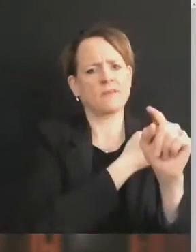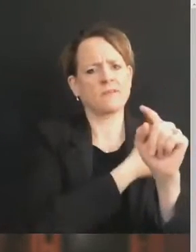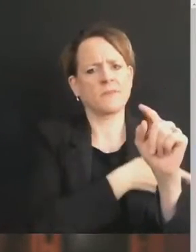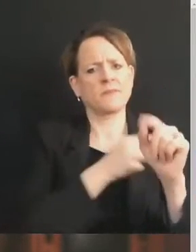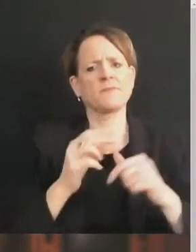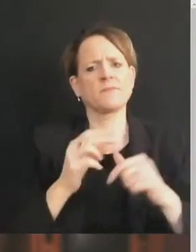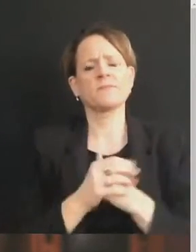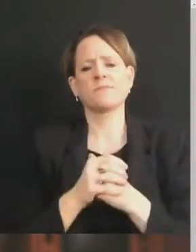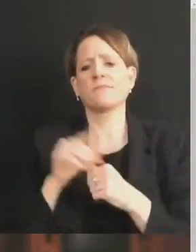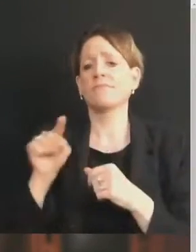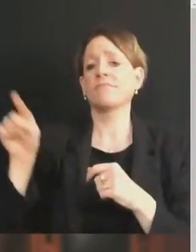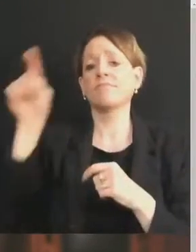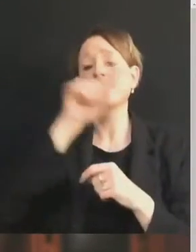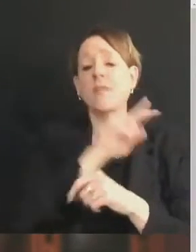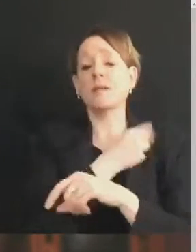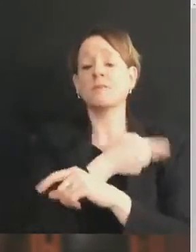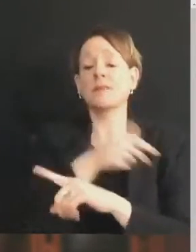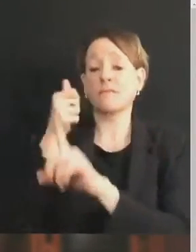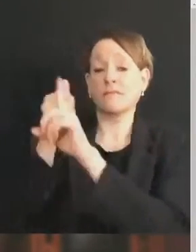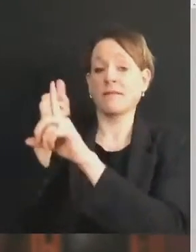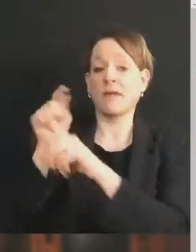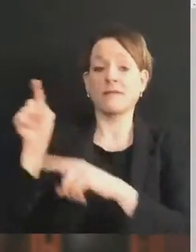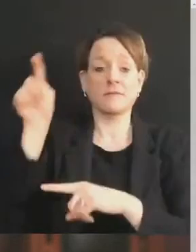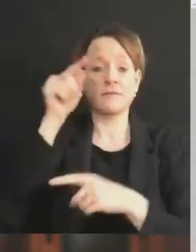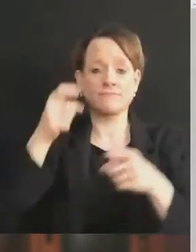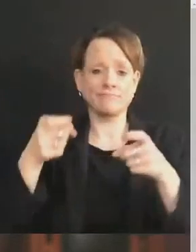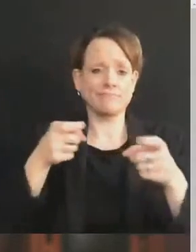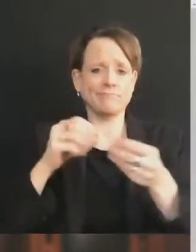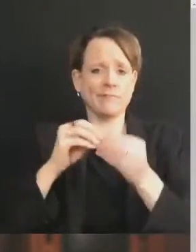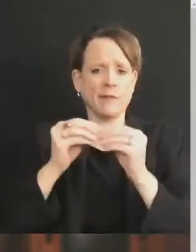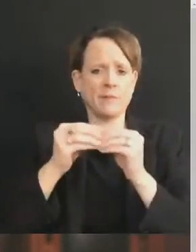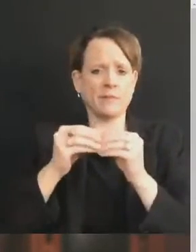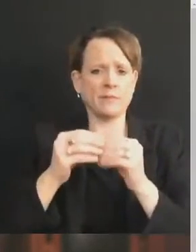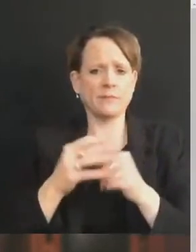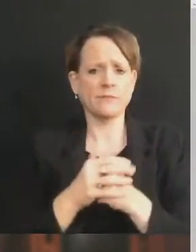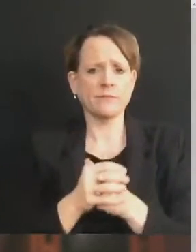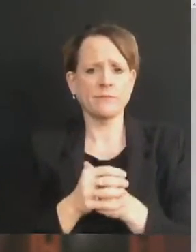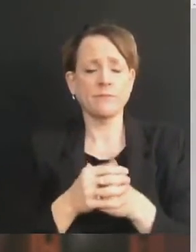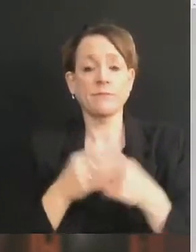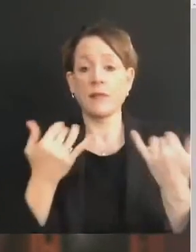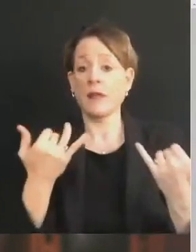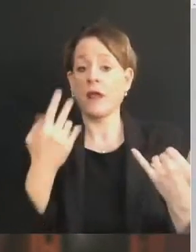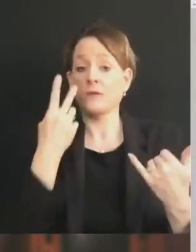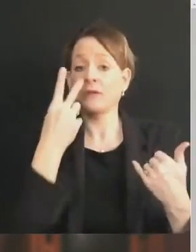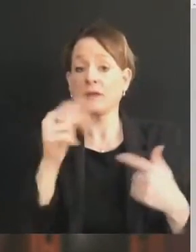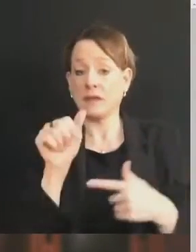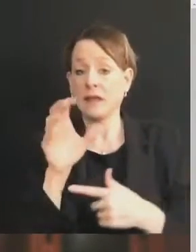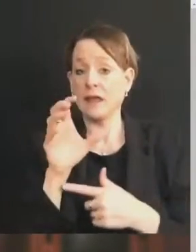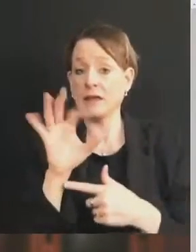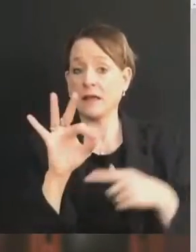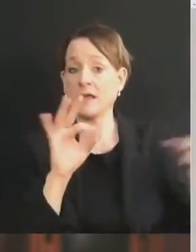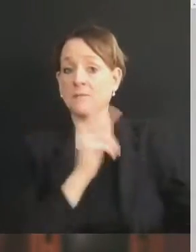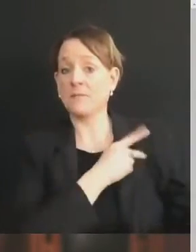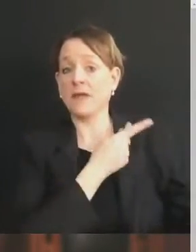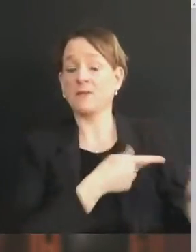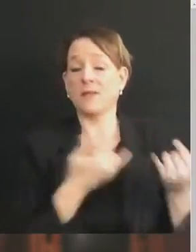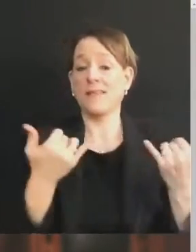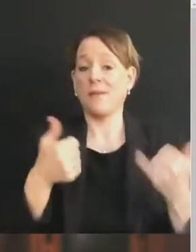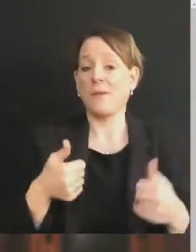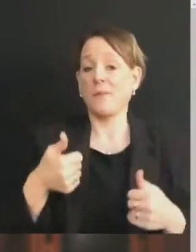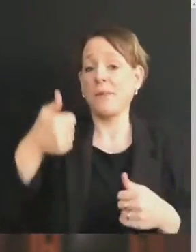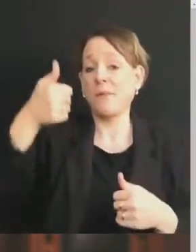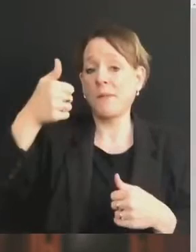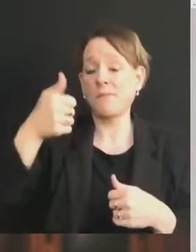care facility. But again, it speaks more broadly to the work we need to do to prevent hospitalizations in the first